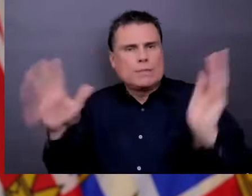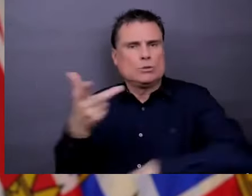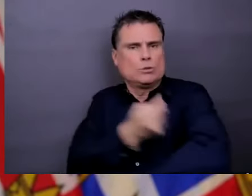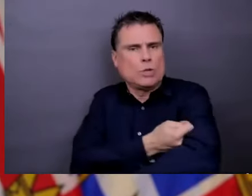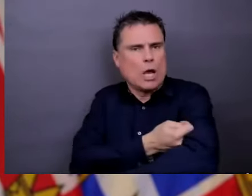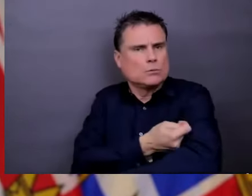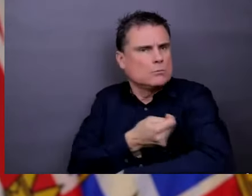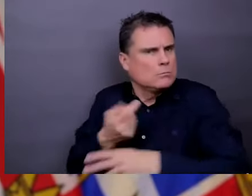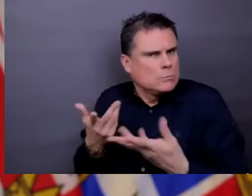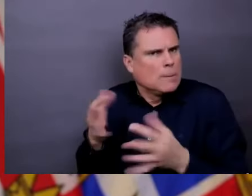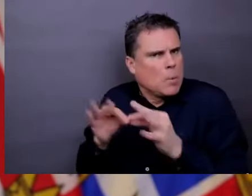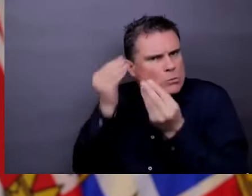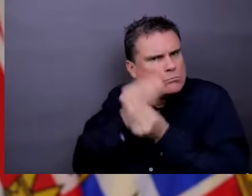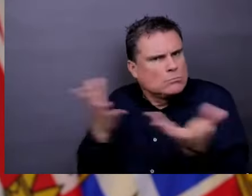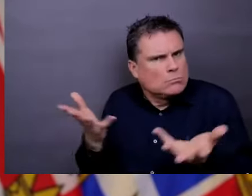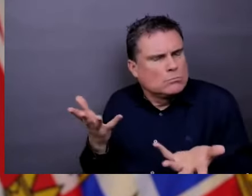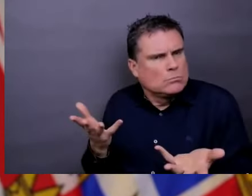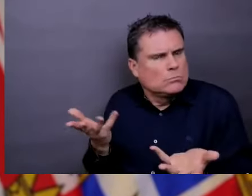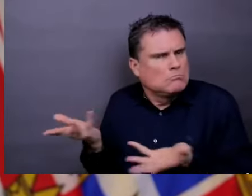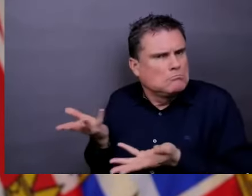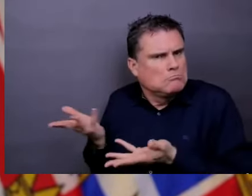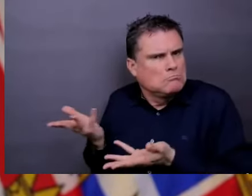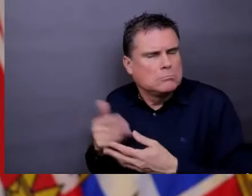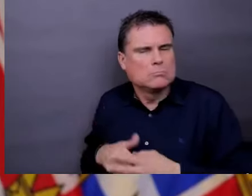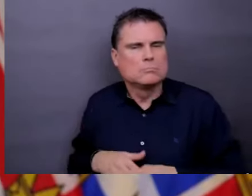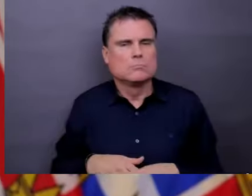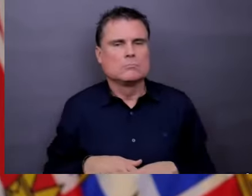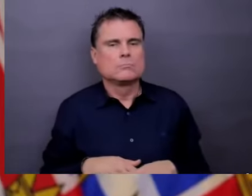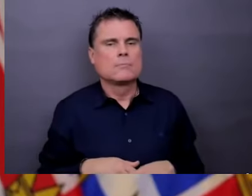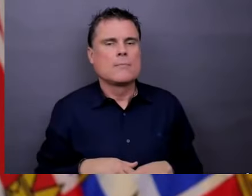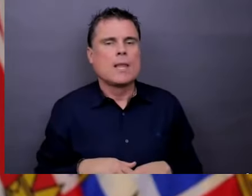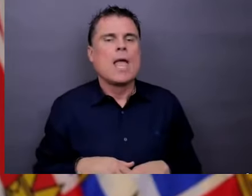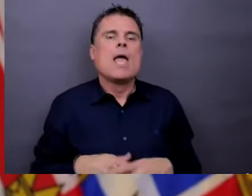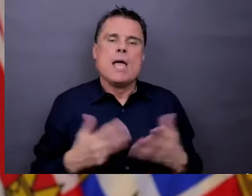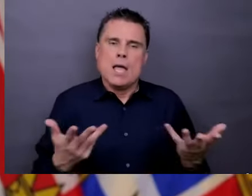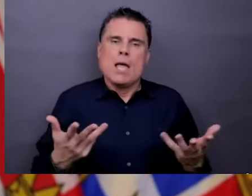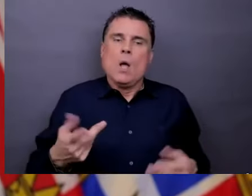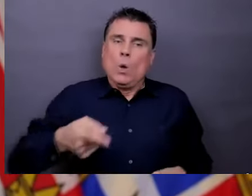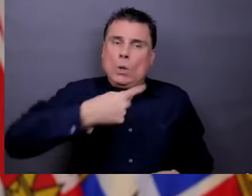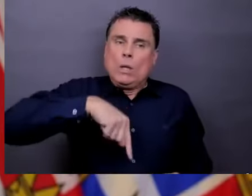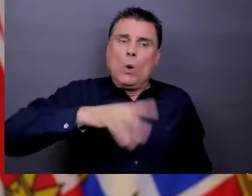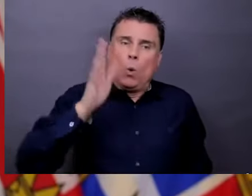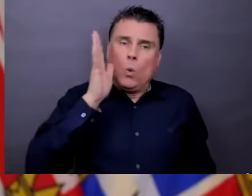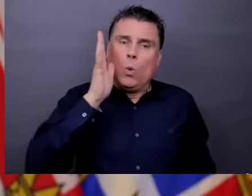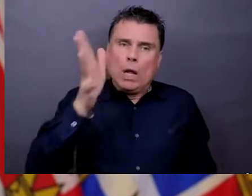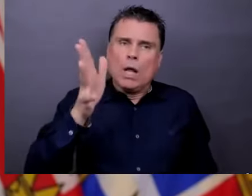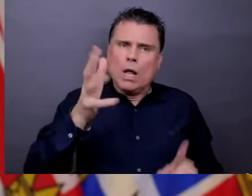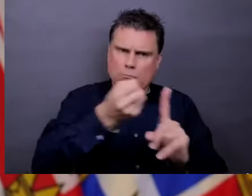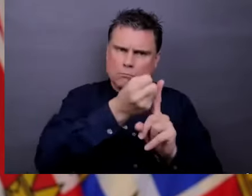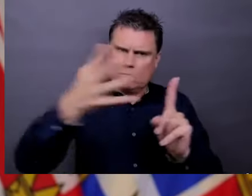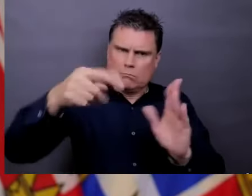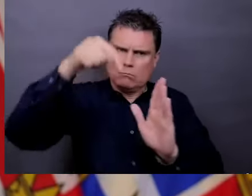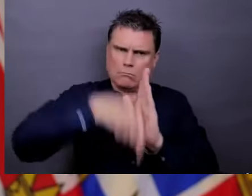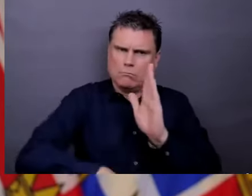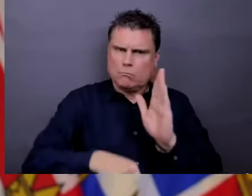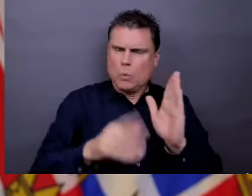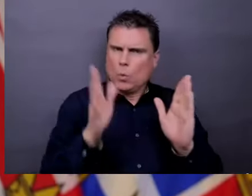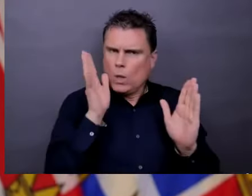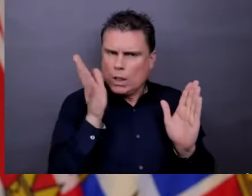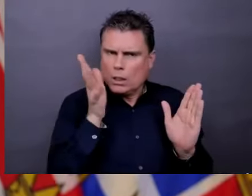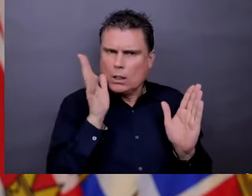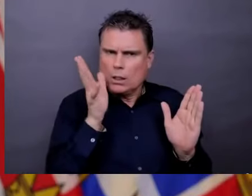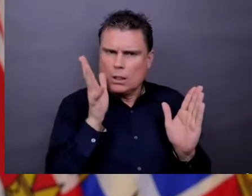immunization rates by facility, so you'll know. Nobody has a right to know an individual's